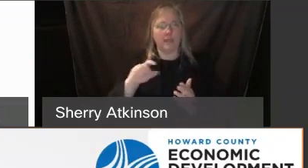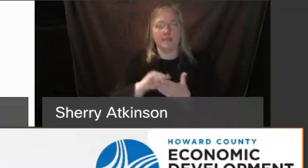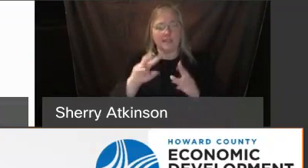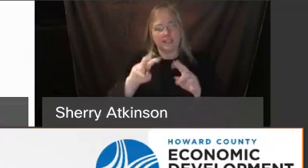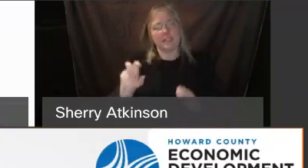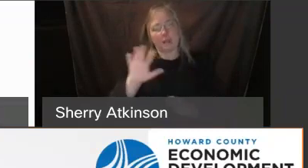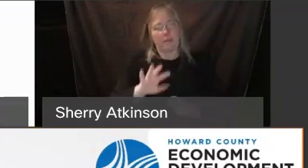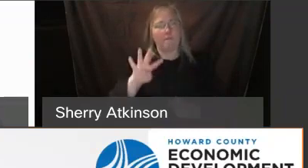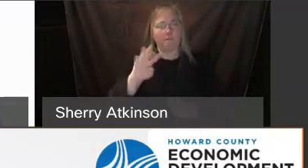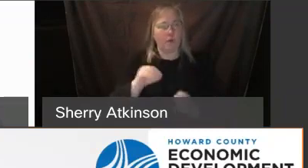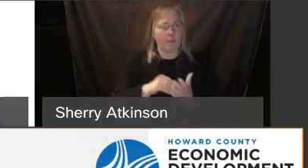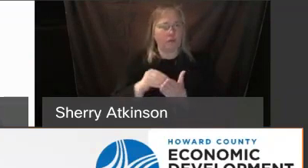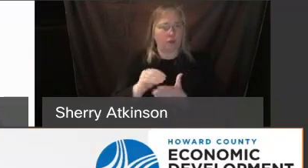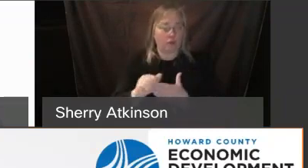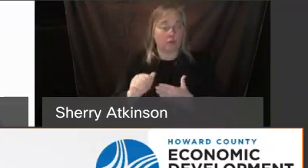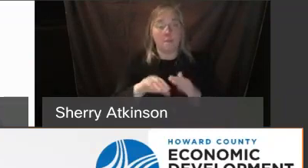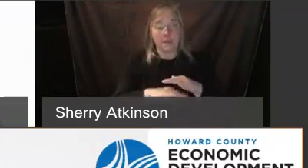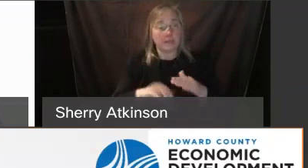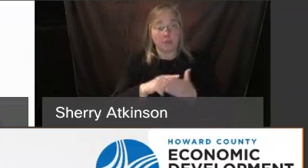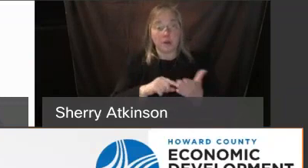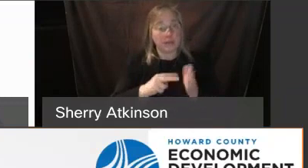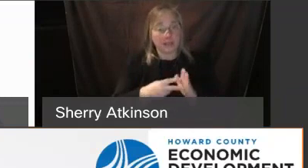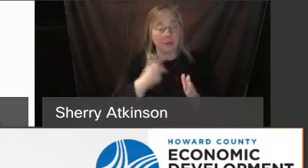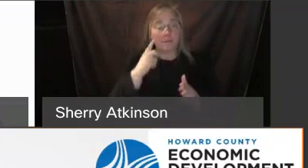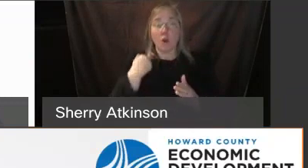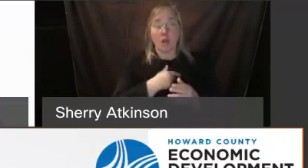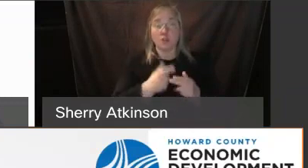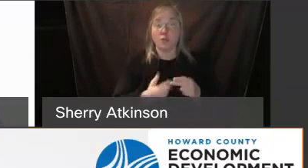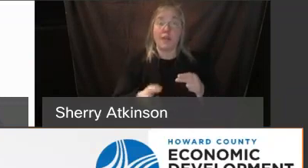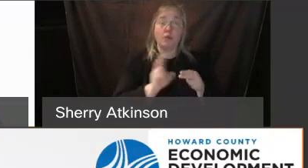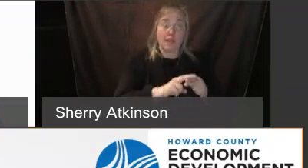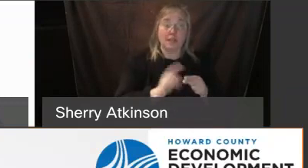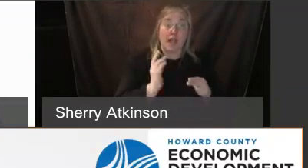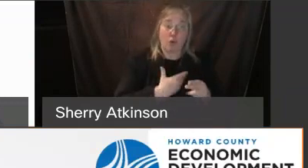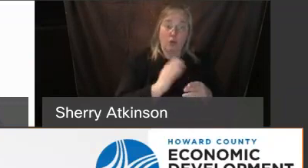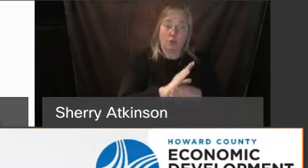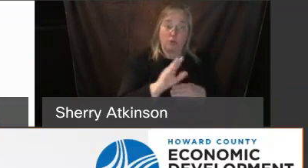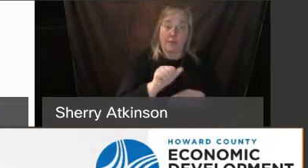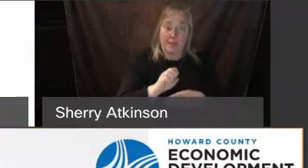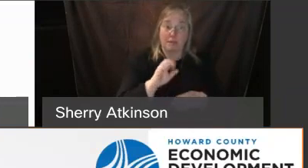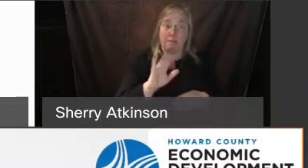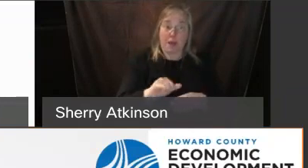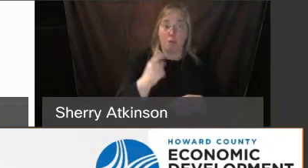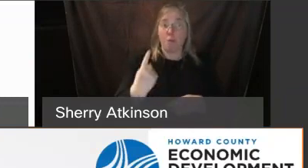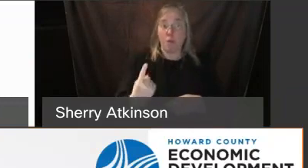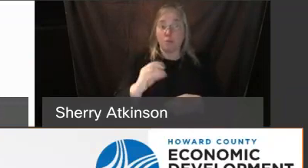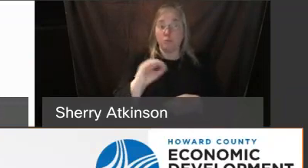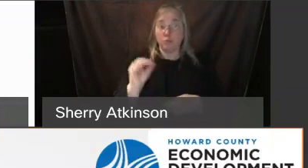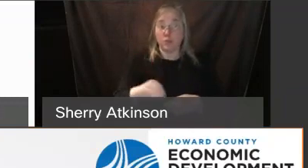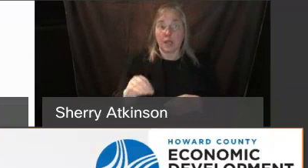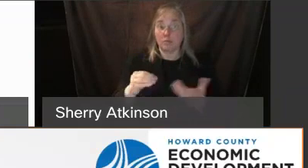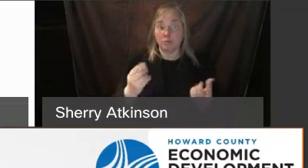Basically, what that means is for us to increase our commercial base by 1%, we would